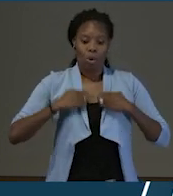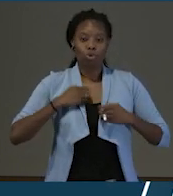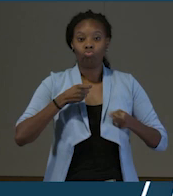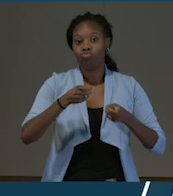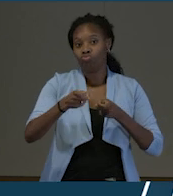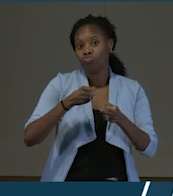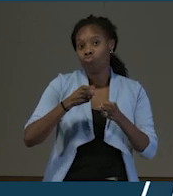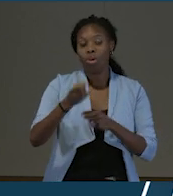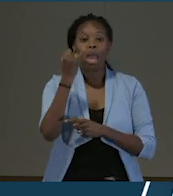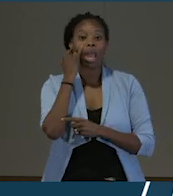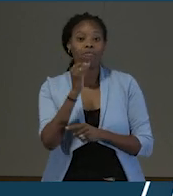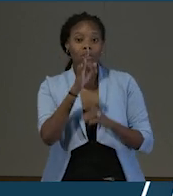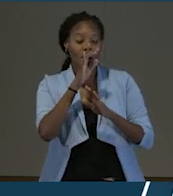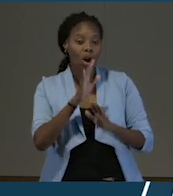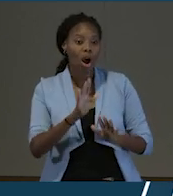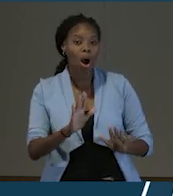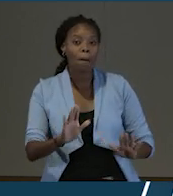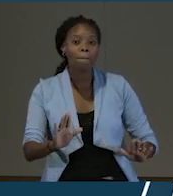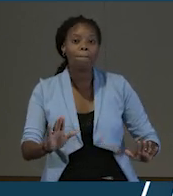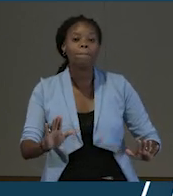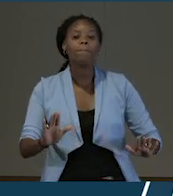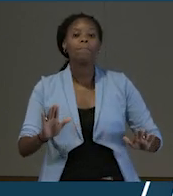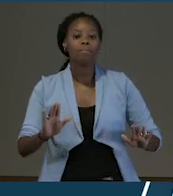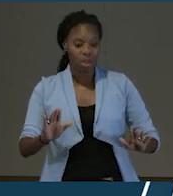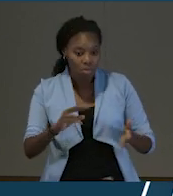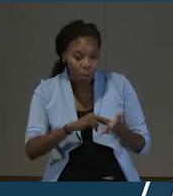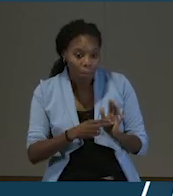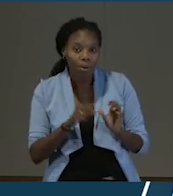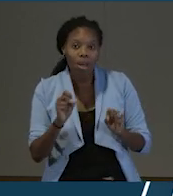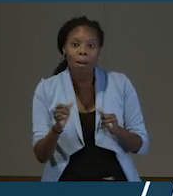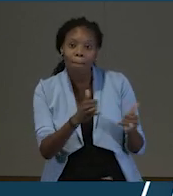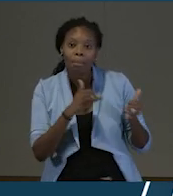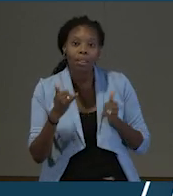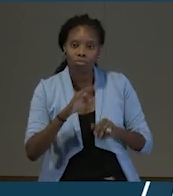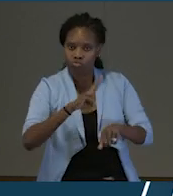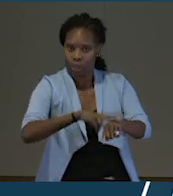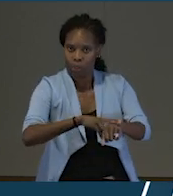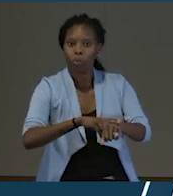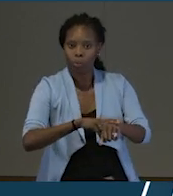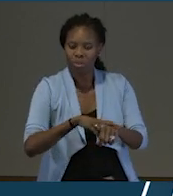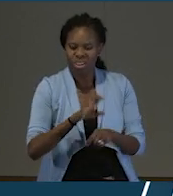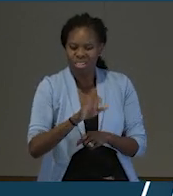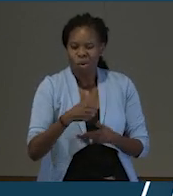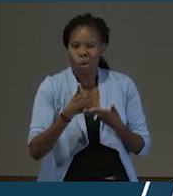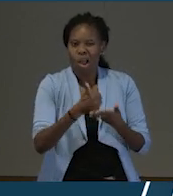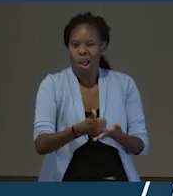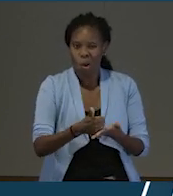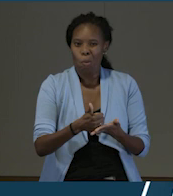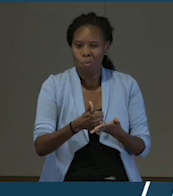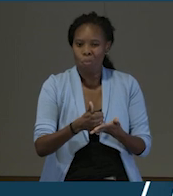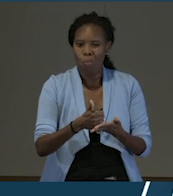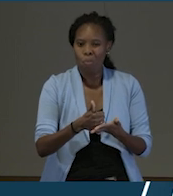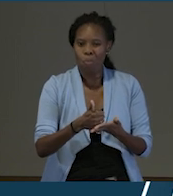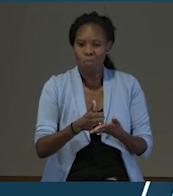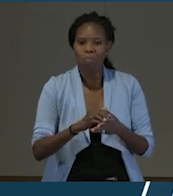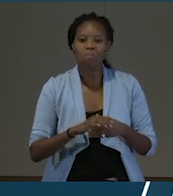playing normally. This can be, again, introducing those challenges, those scenarios into the play. Introduce challenges